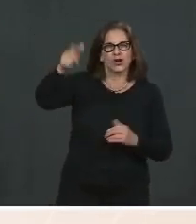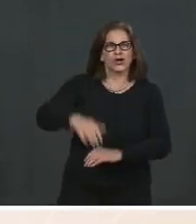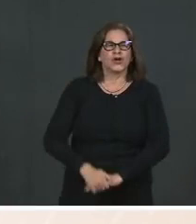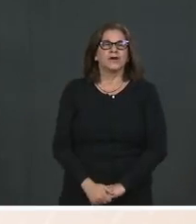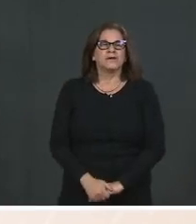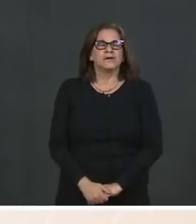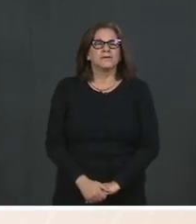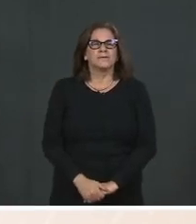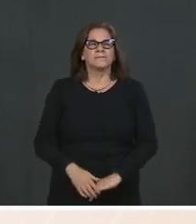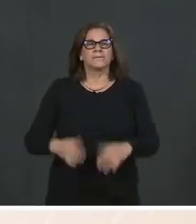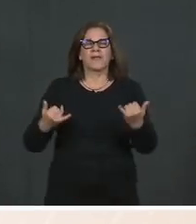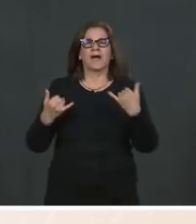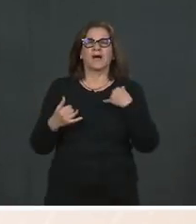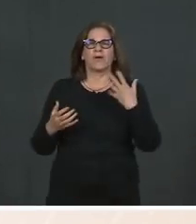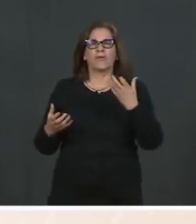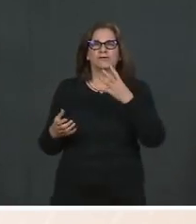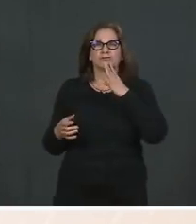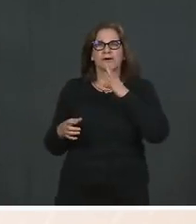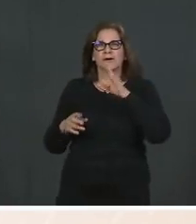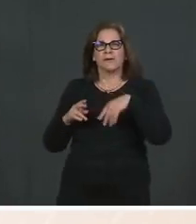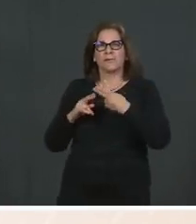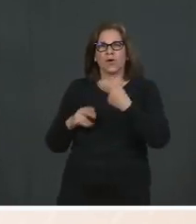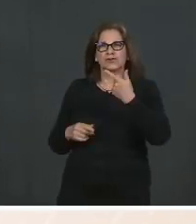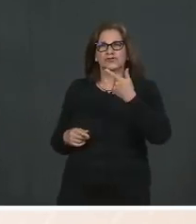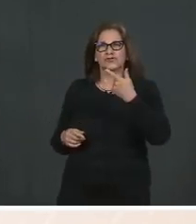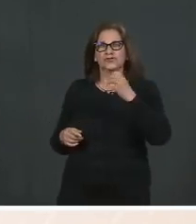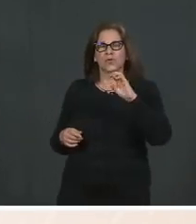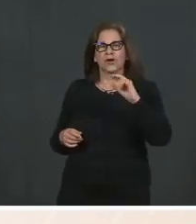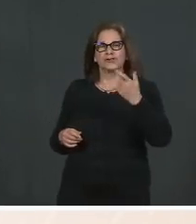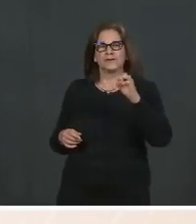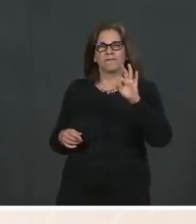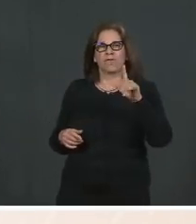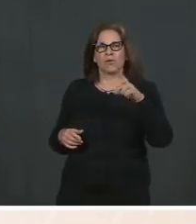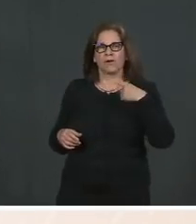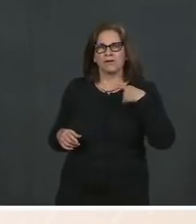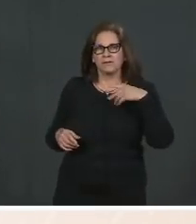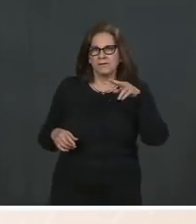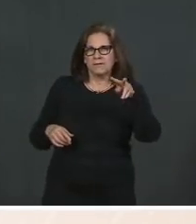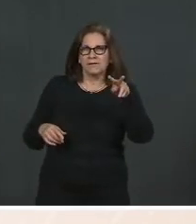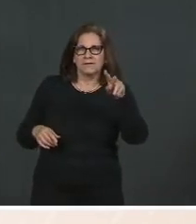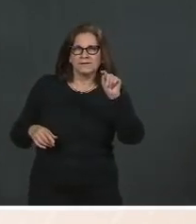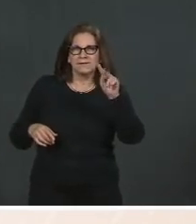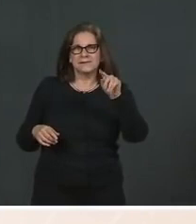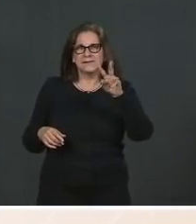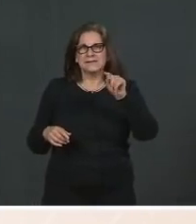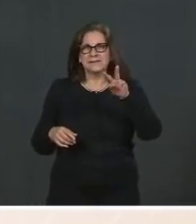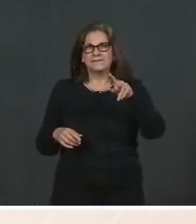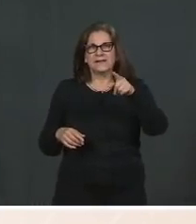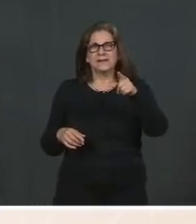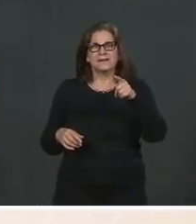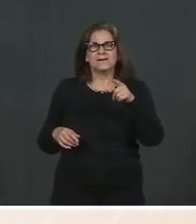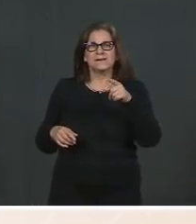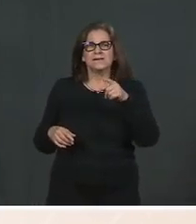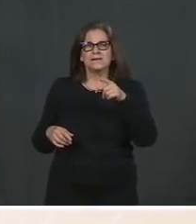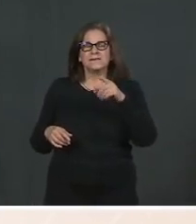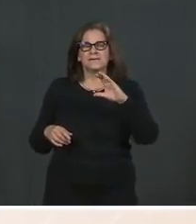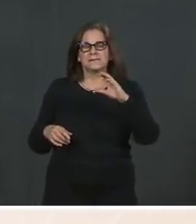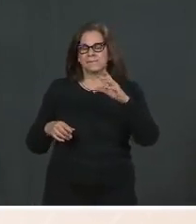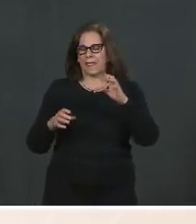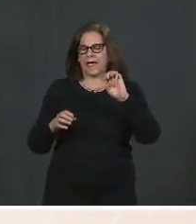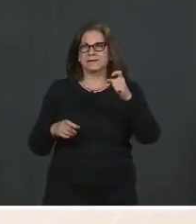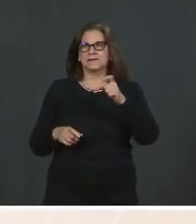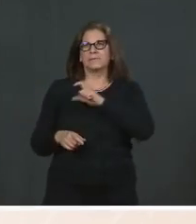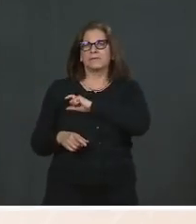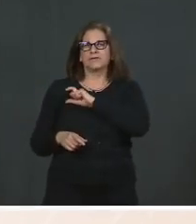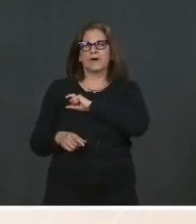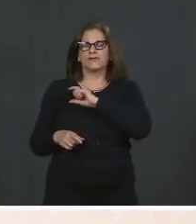be watching or receiving updates on Derek Chauvin's trial today? And has he been in touch with George Floyd's family in the lead up to the trial? Well, he certainly